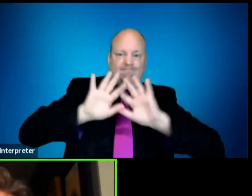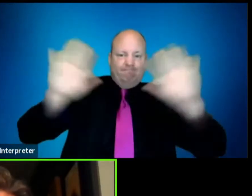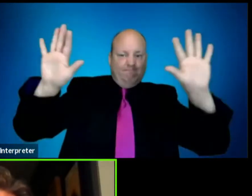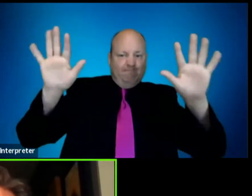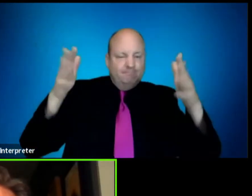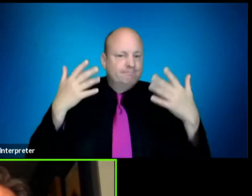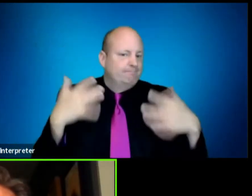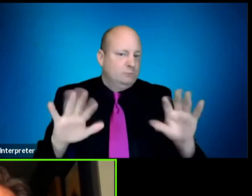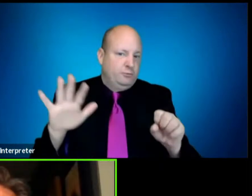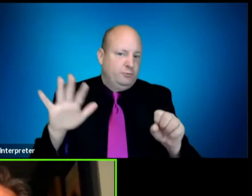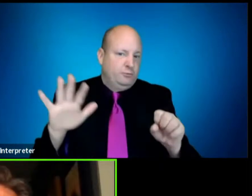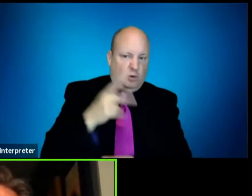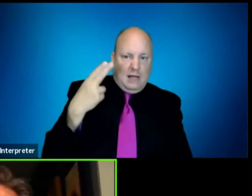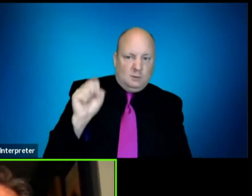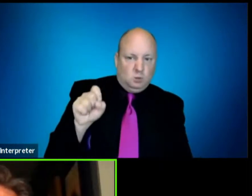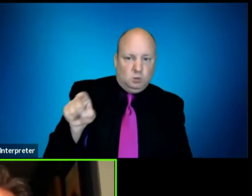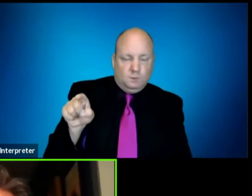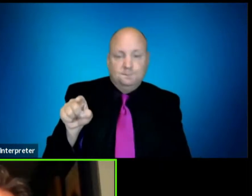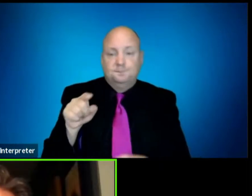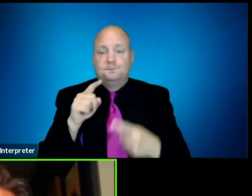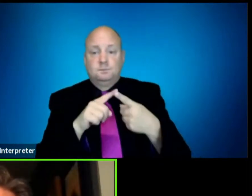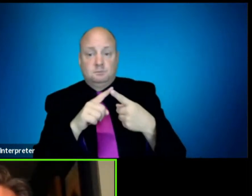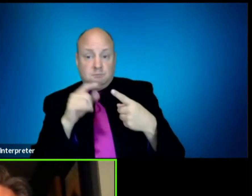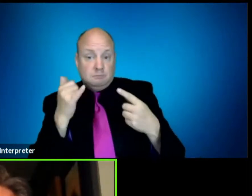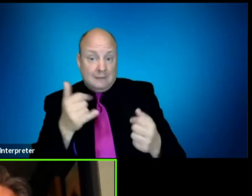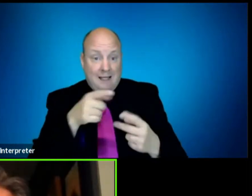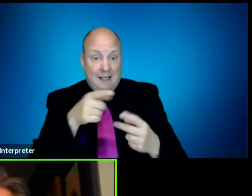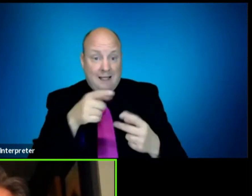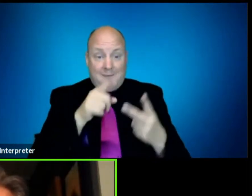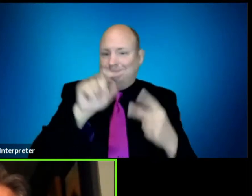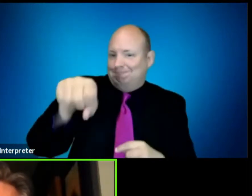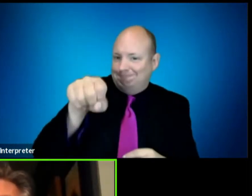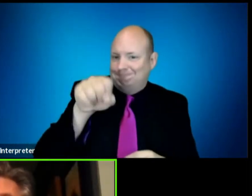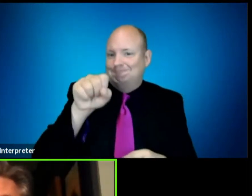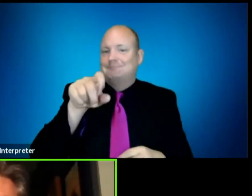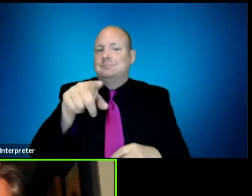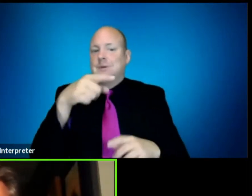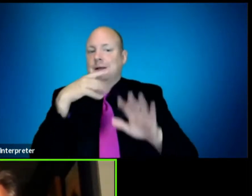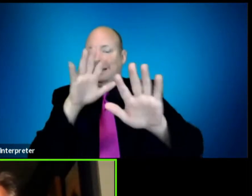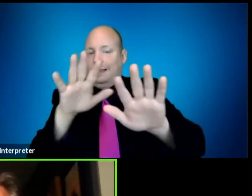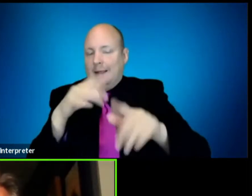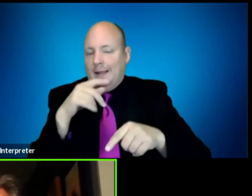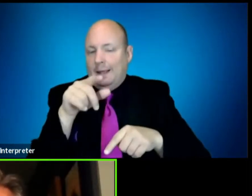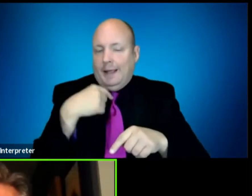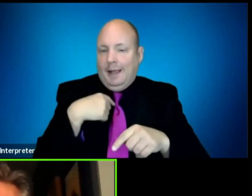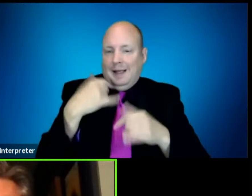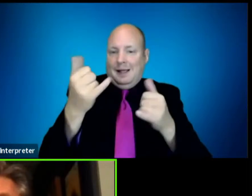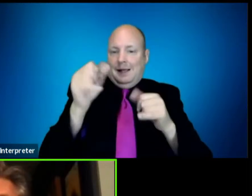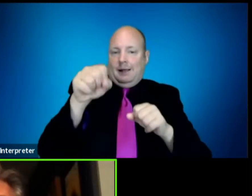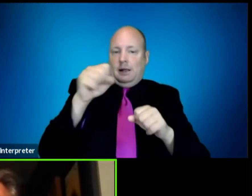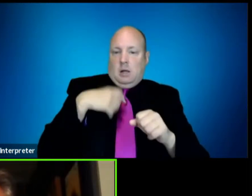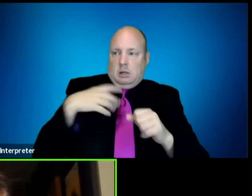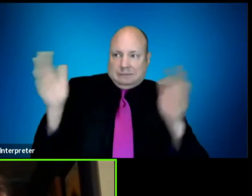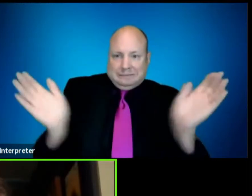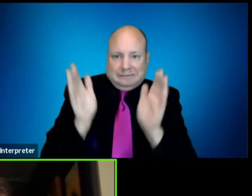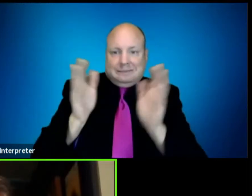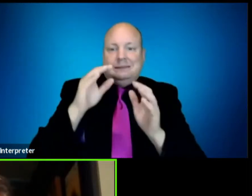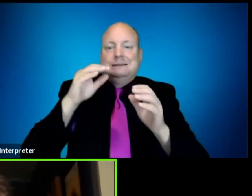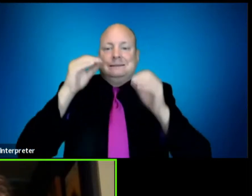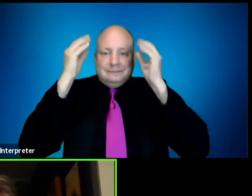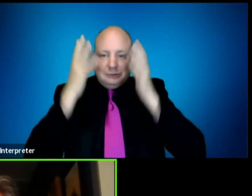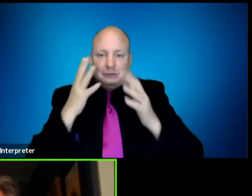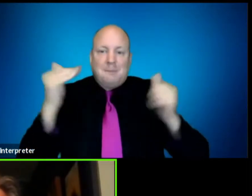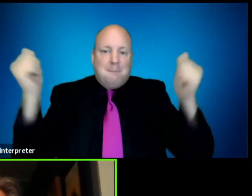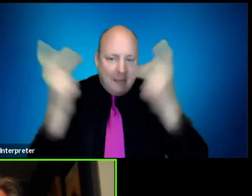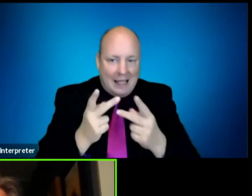of students and teachers have returned to in-person instruction, we would expect to see more cases present themselves at school. And this is happening